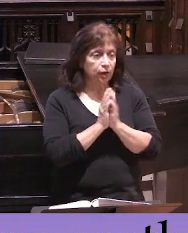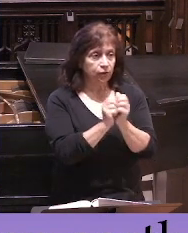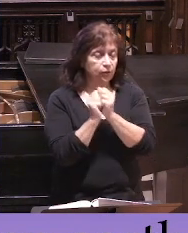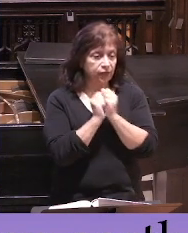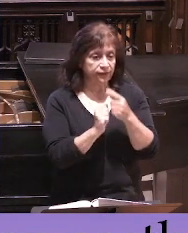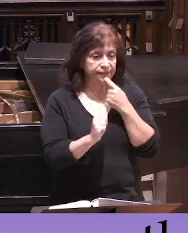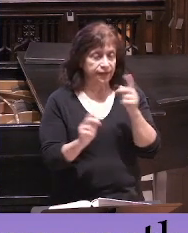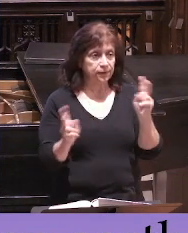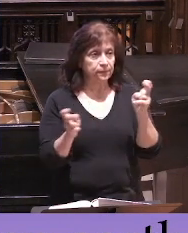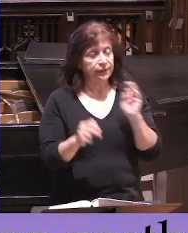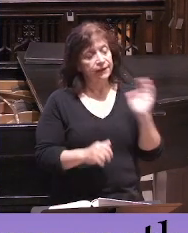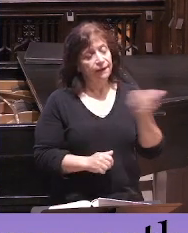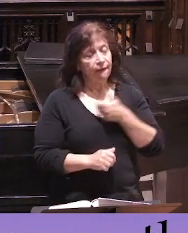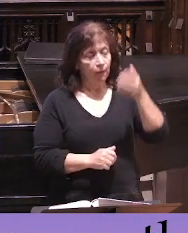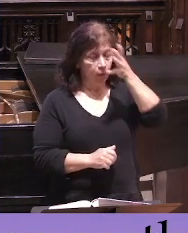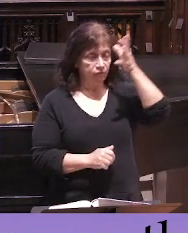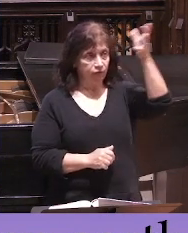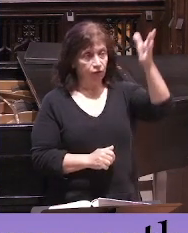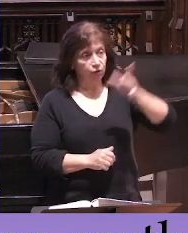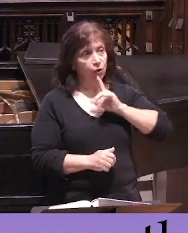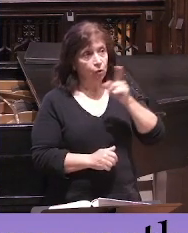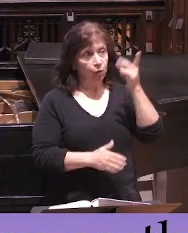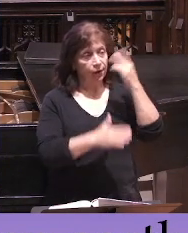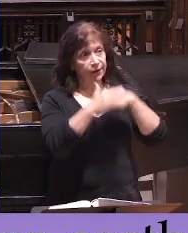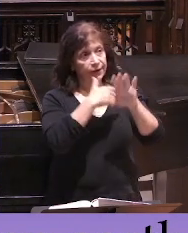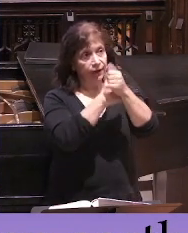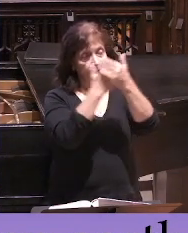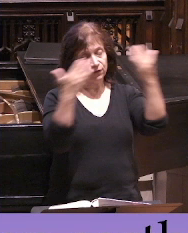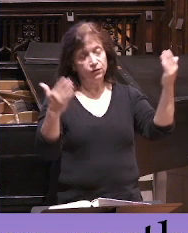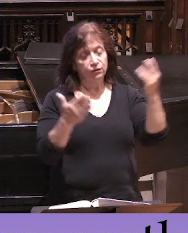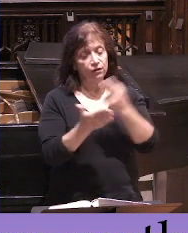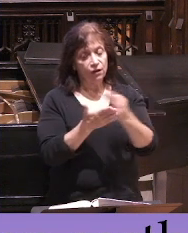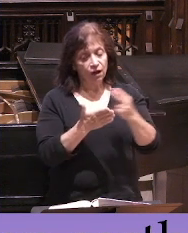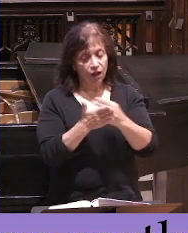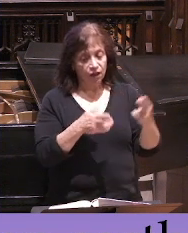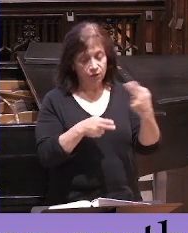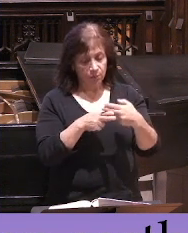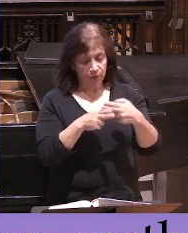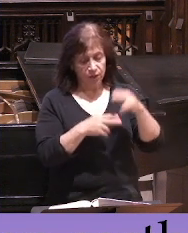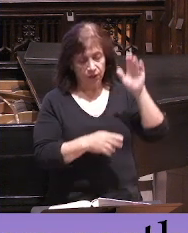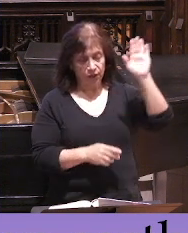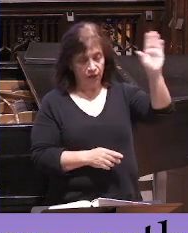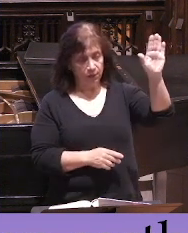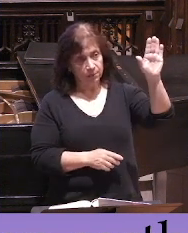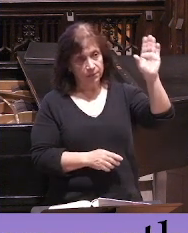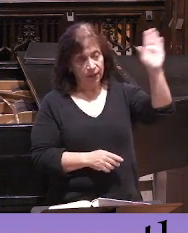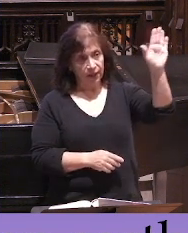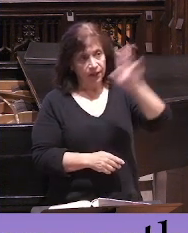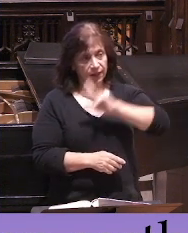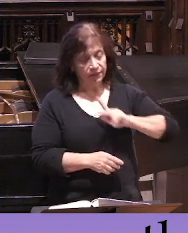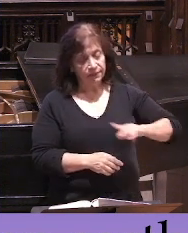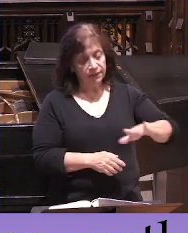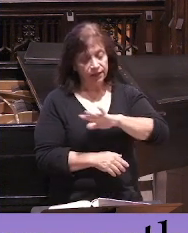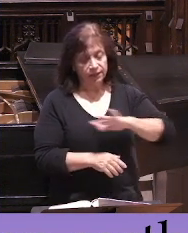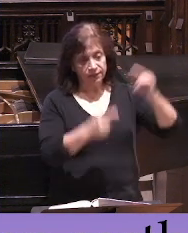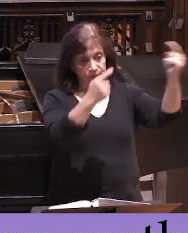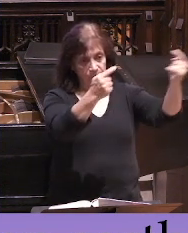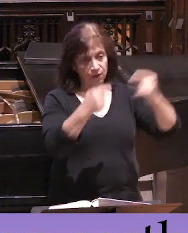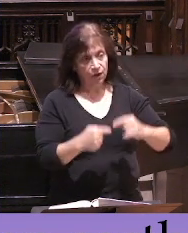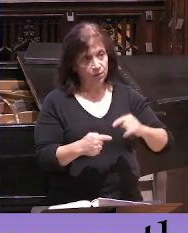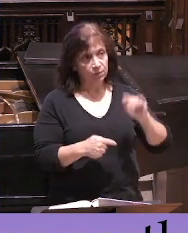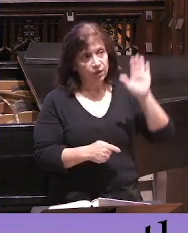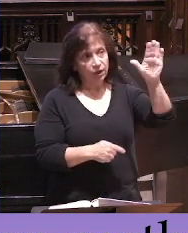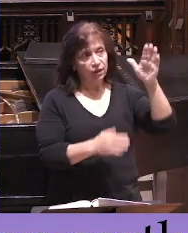together, saying, Our Father, who art in heaven, hallowed be thy name. Thy